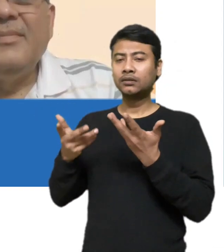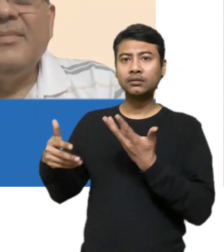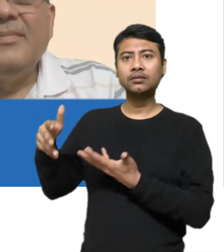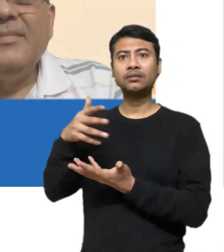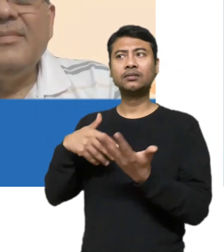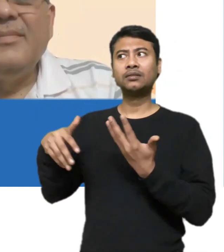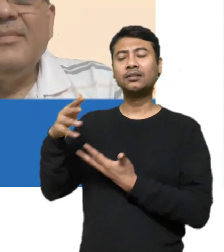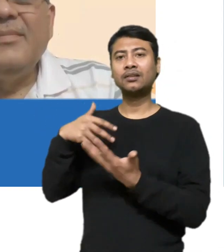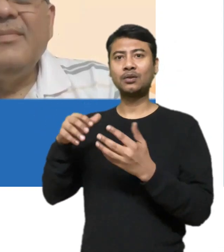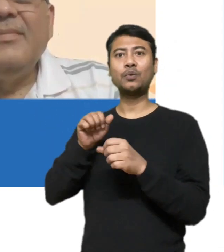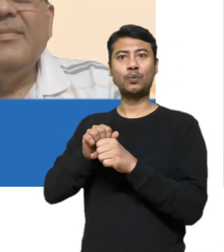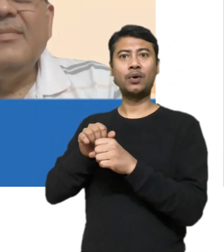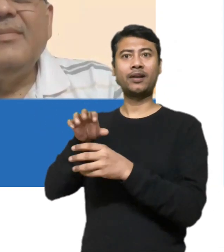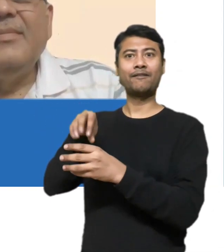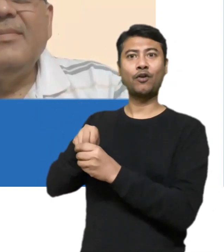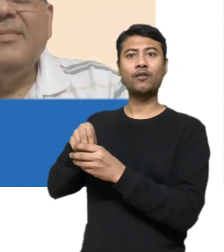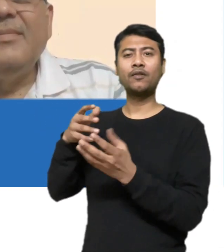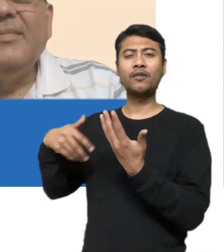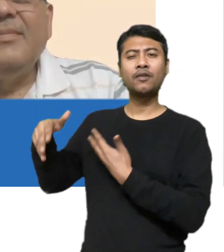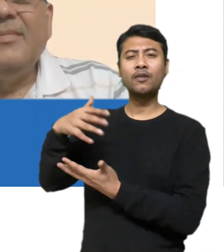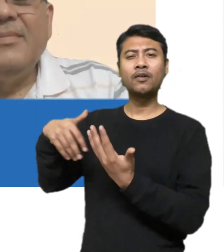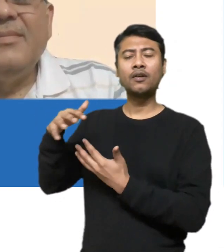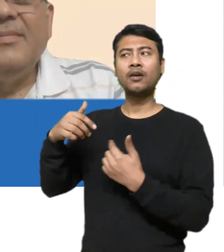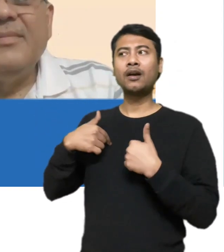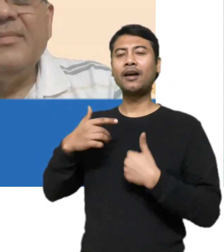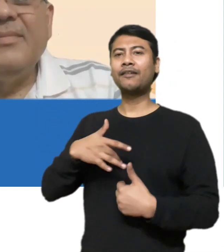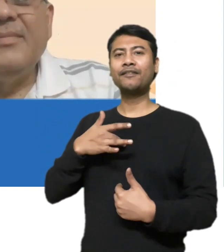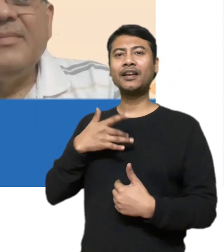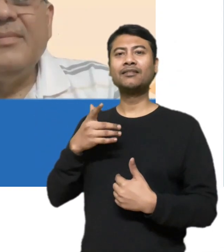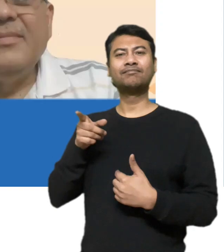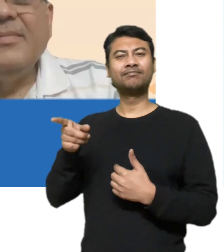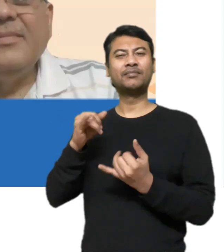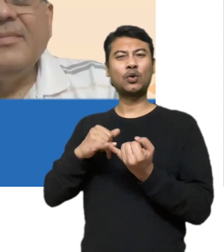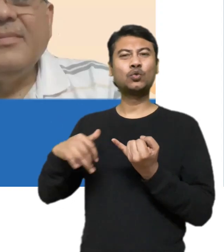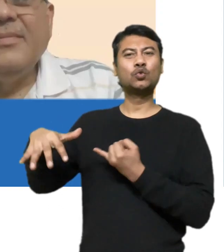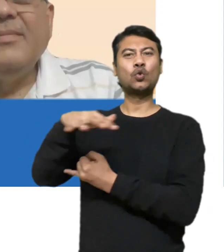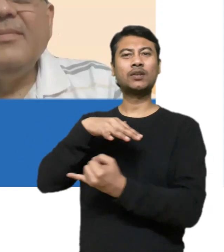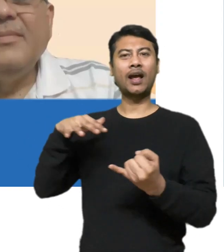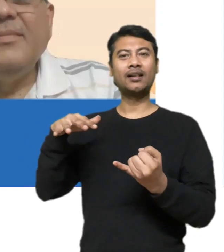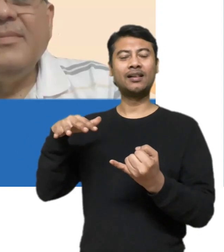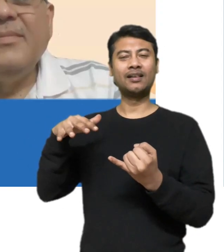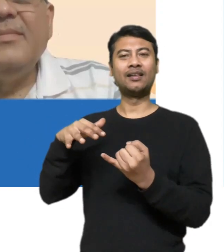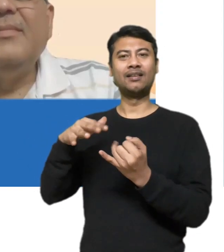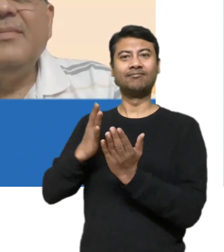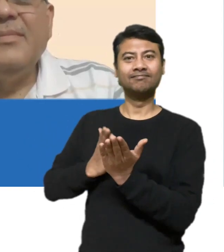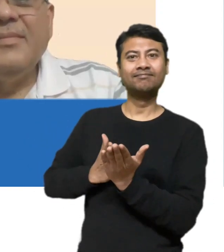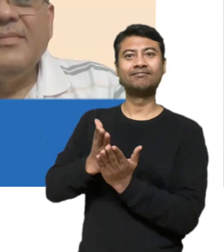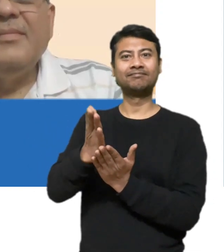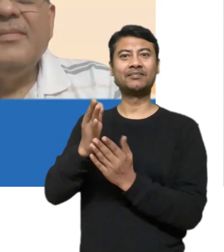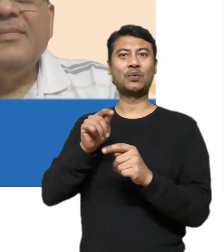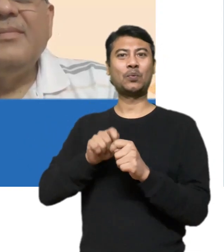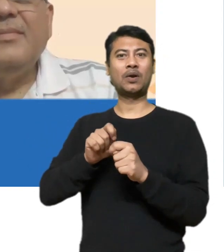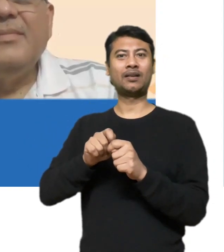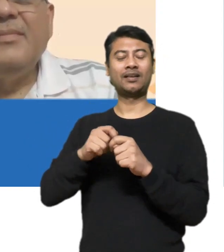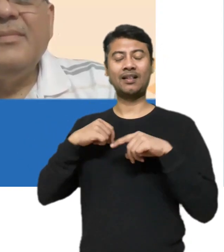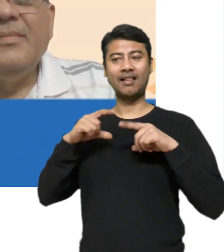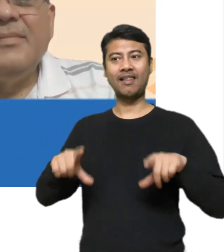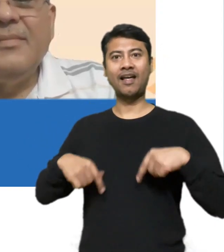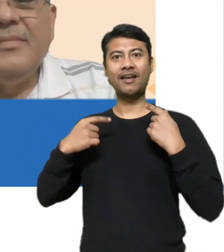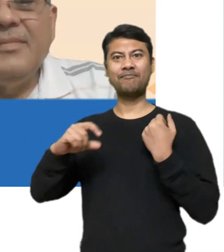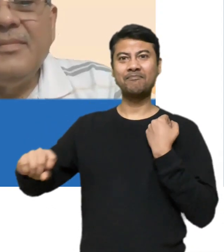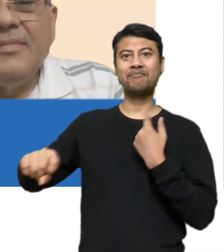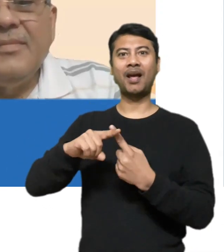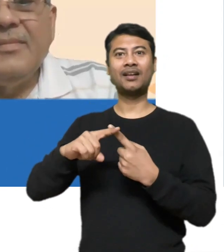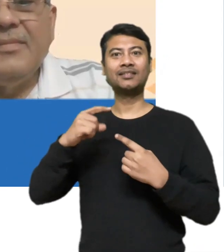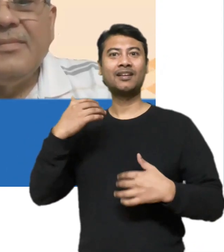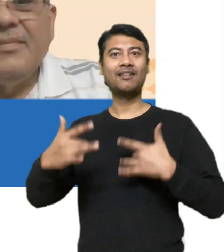then suddenly I knew that that was my kind of life journey. And it became natural. I really felt this. And so most of